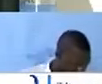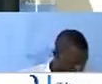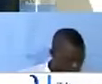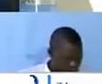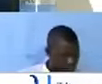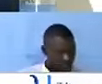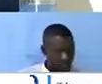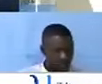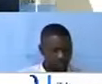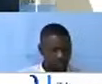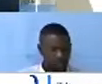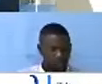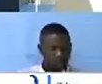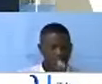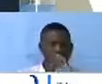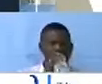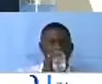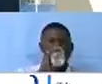Yes,